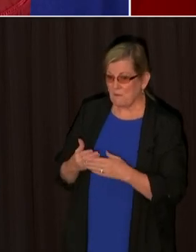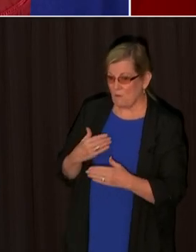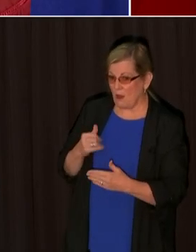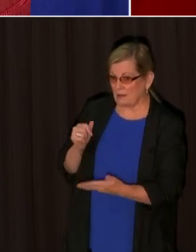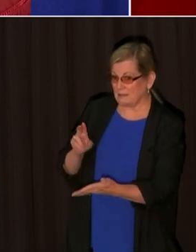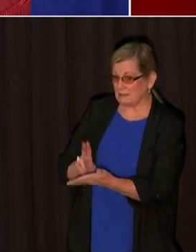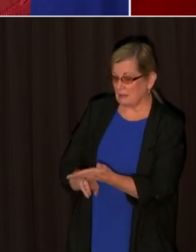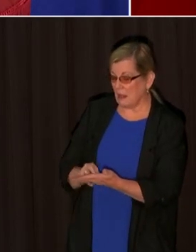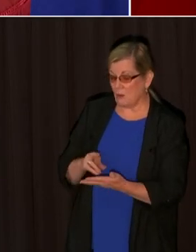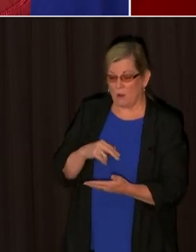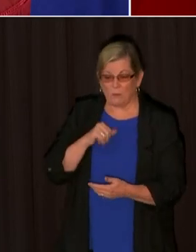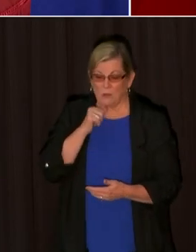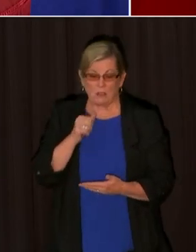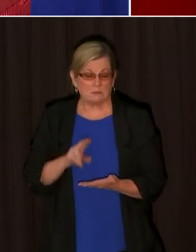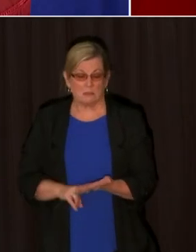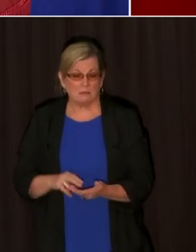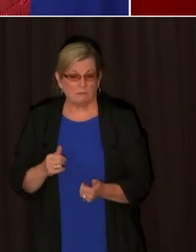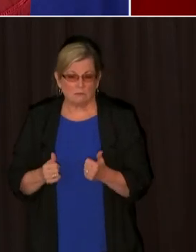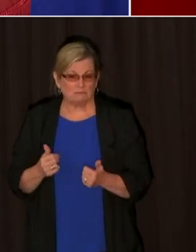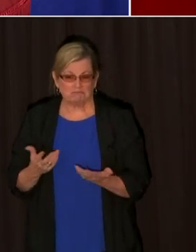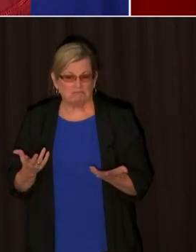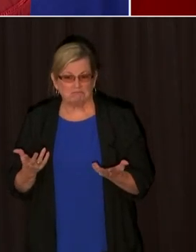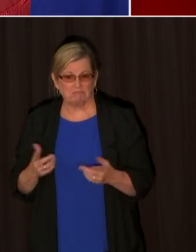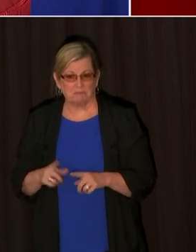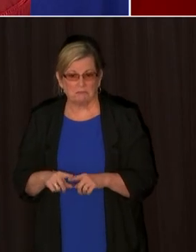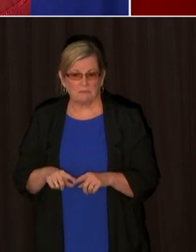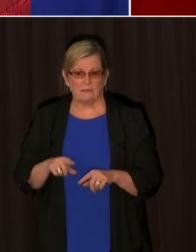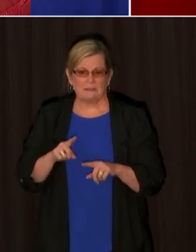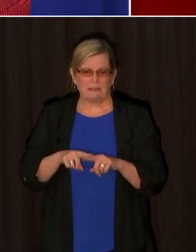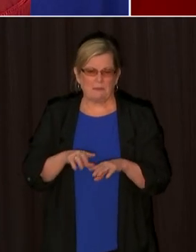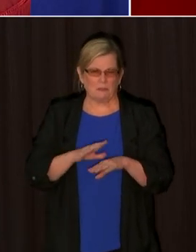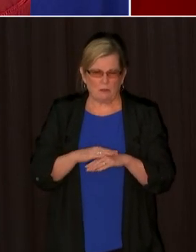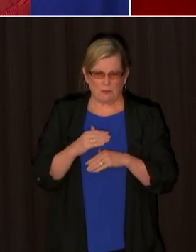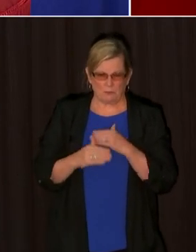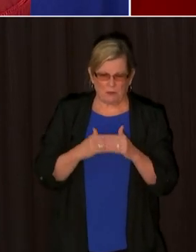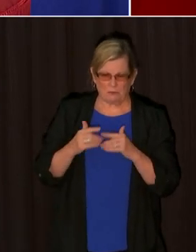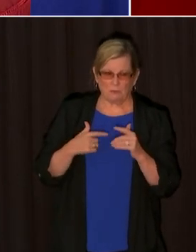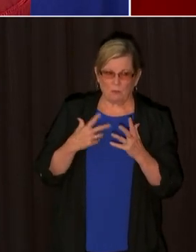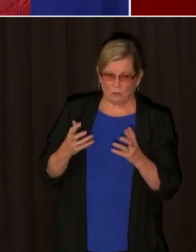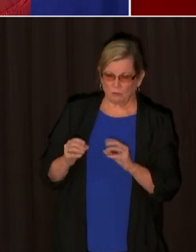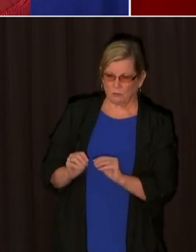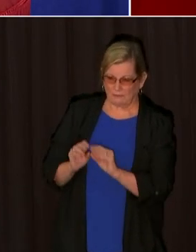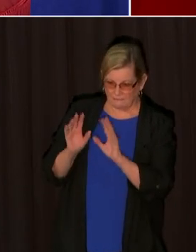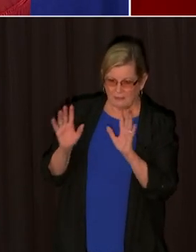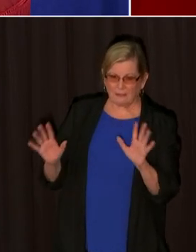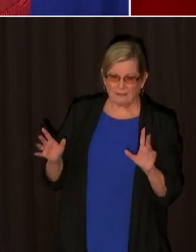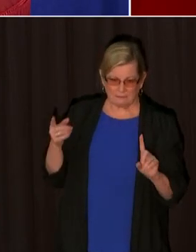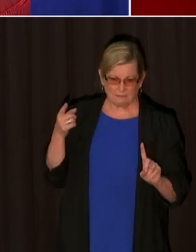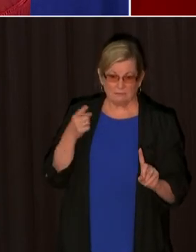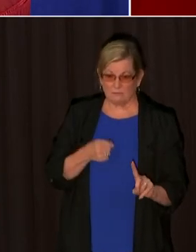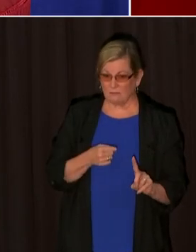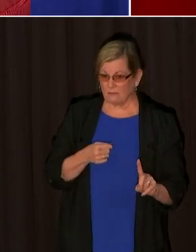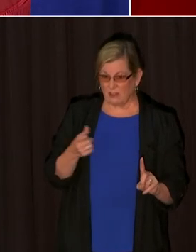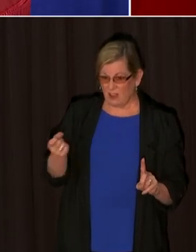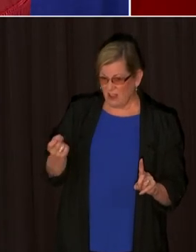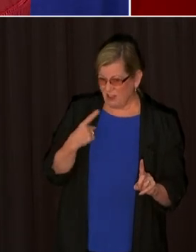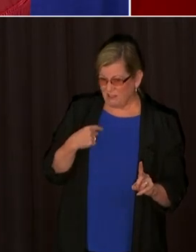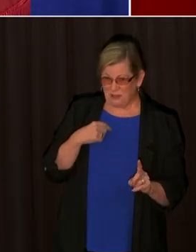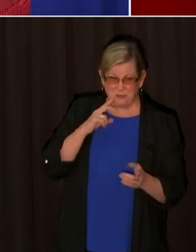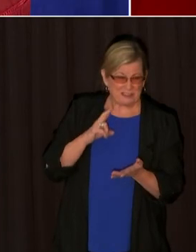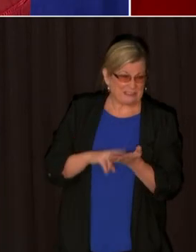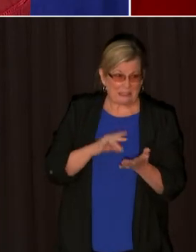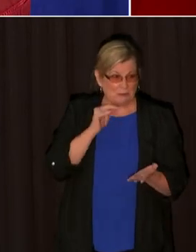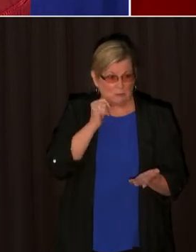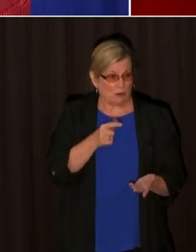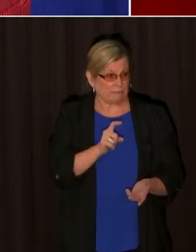So that's just some logistics that I want everybody to be aware of. So if you ask me tomorrow, are you going to sign the bill tomorrow?